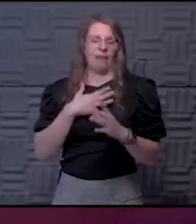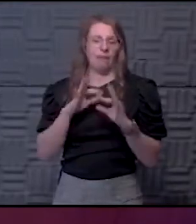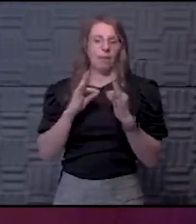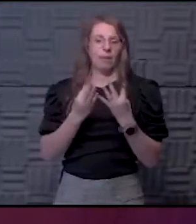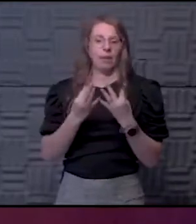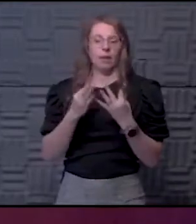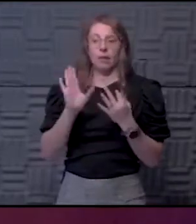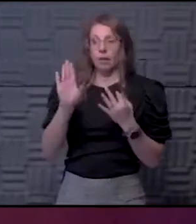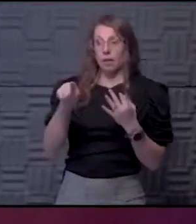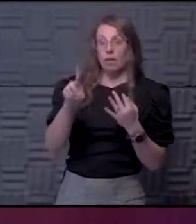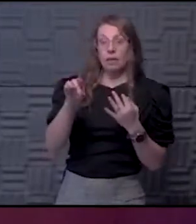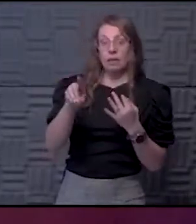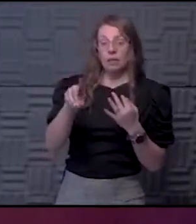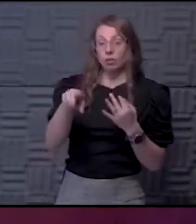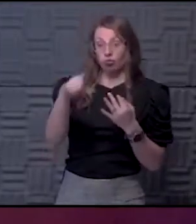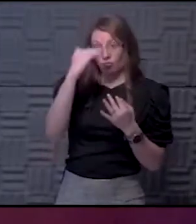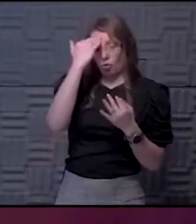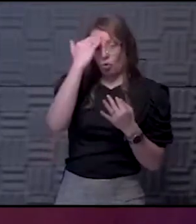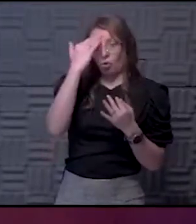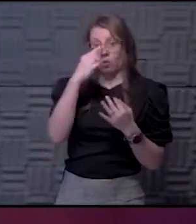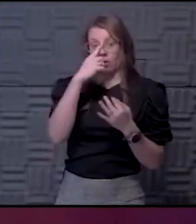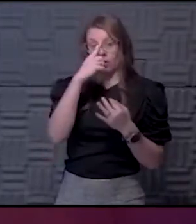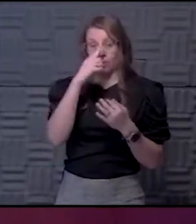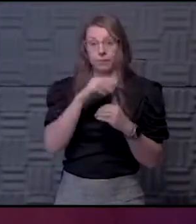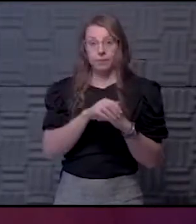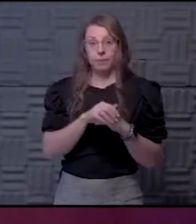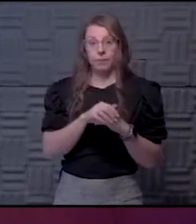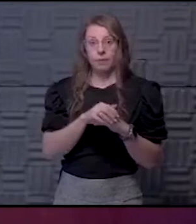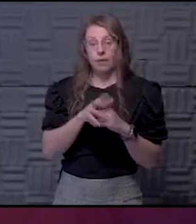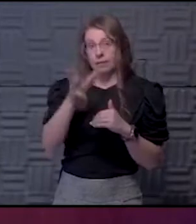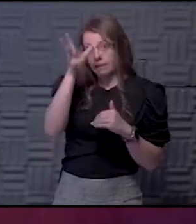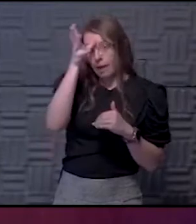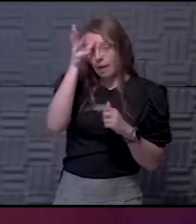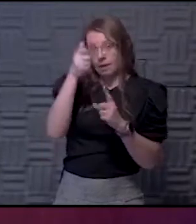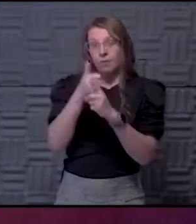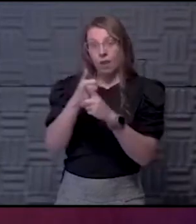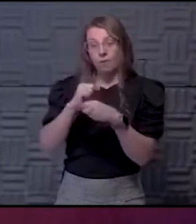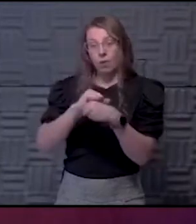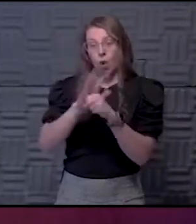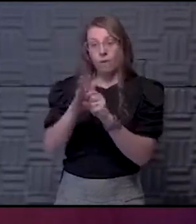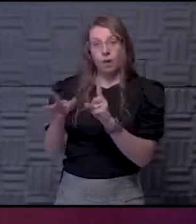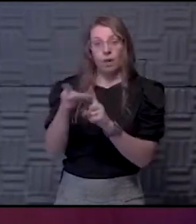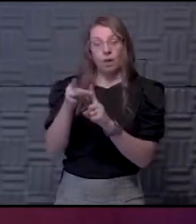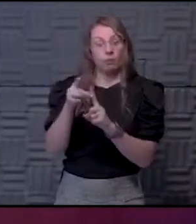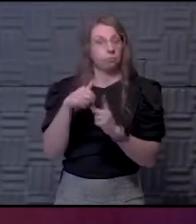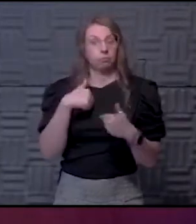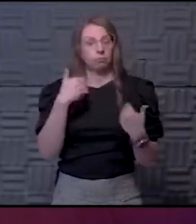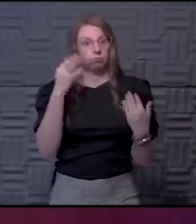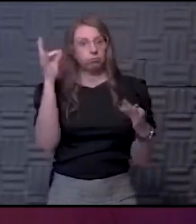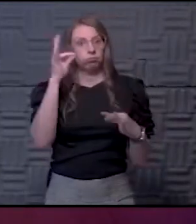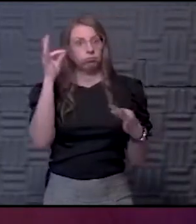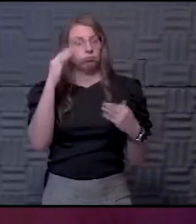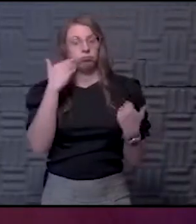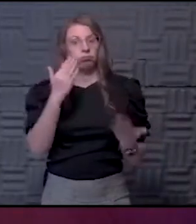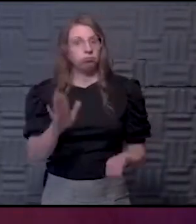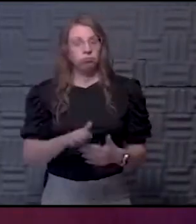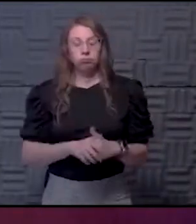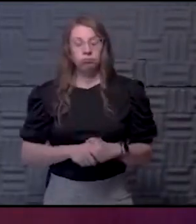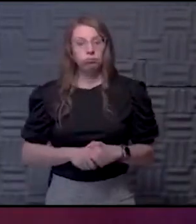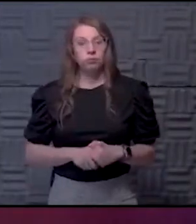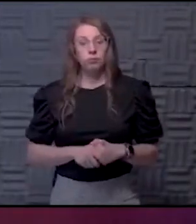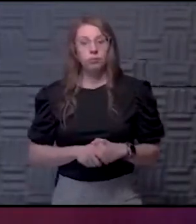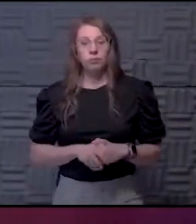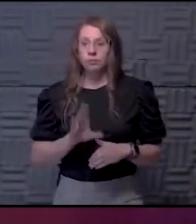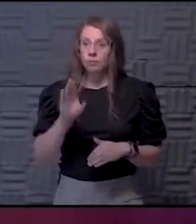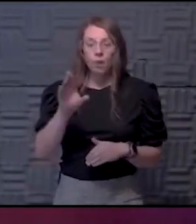the family said, "Did you know that Dad had COVID earlier this year?" And I did not. And I